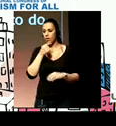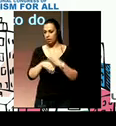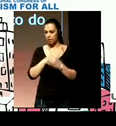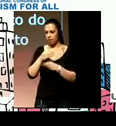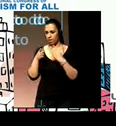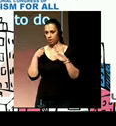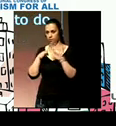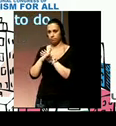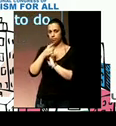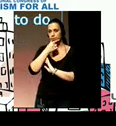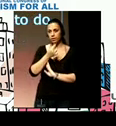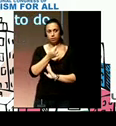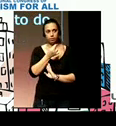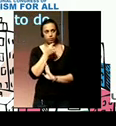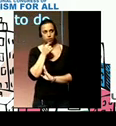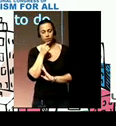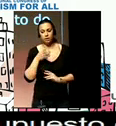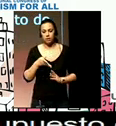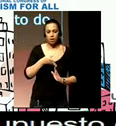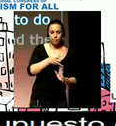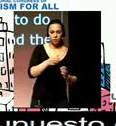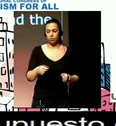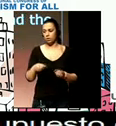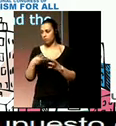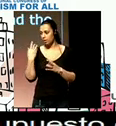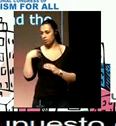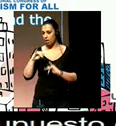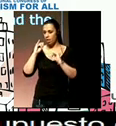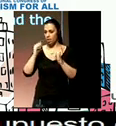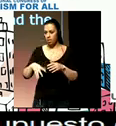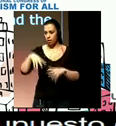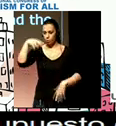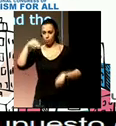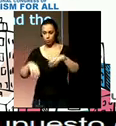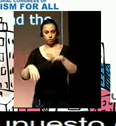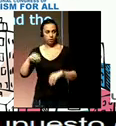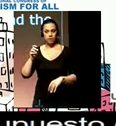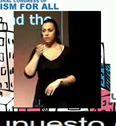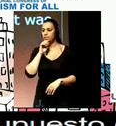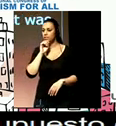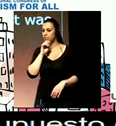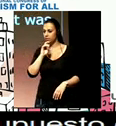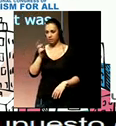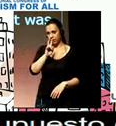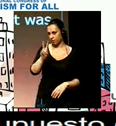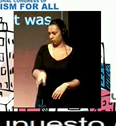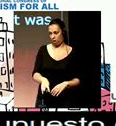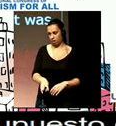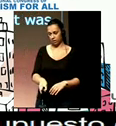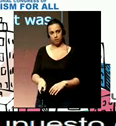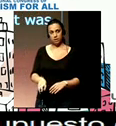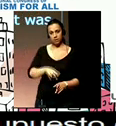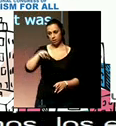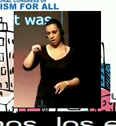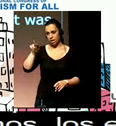tracks. But when it came to the mountainside, it was not so easy. How do you determine how far a person might be able